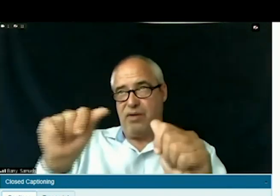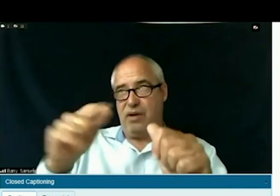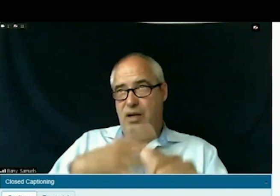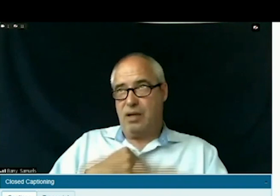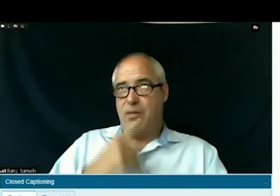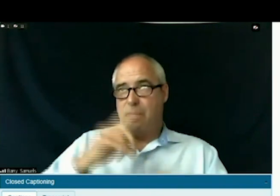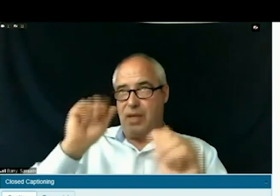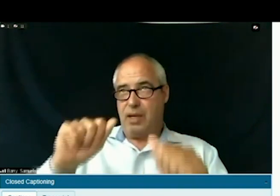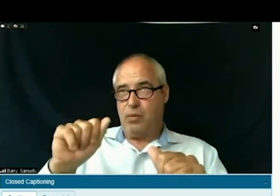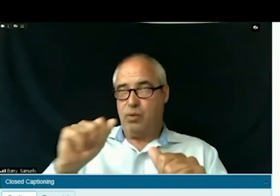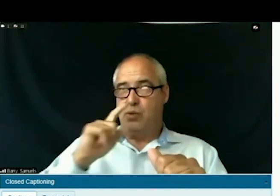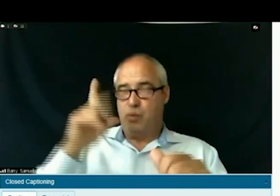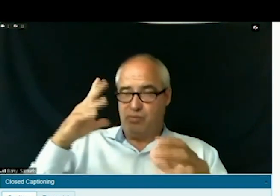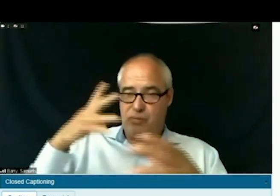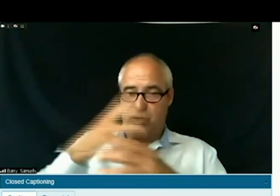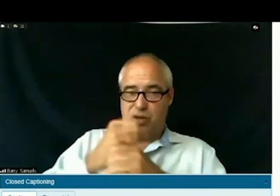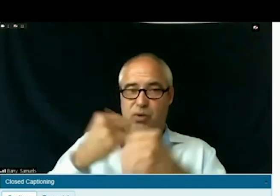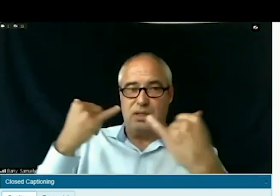to summarize.